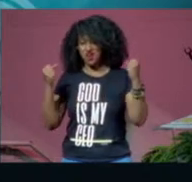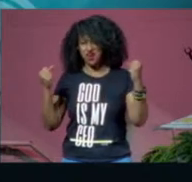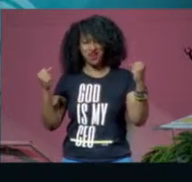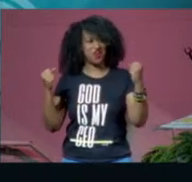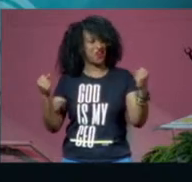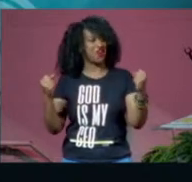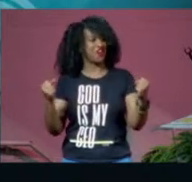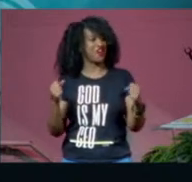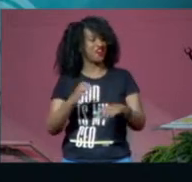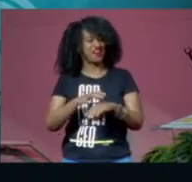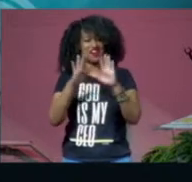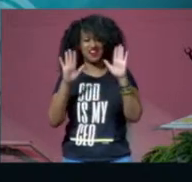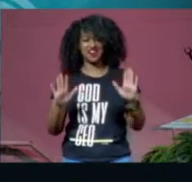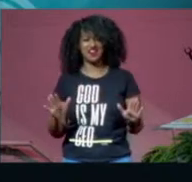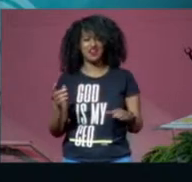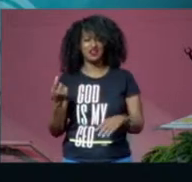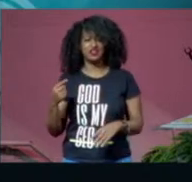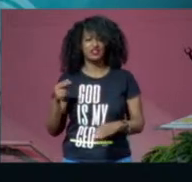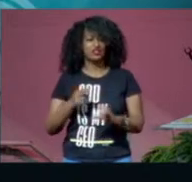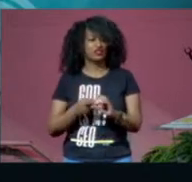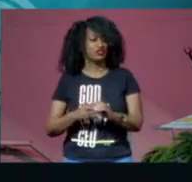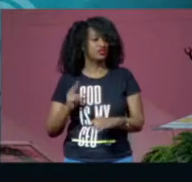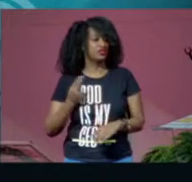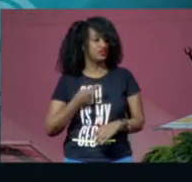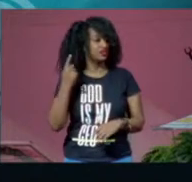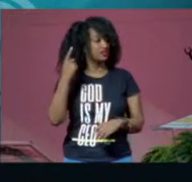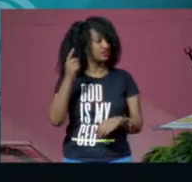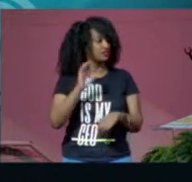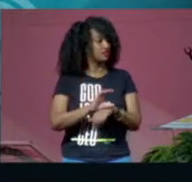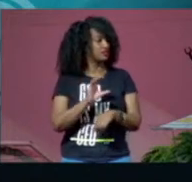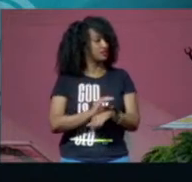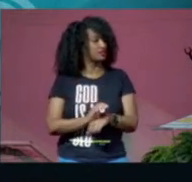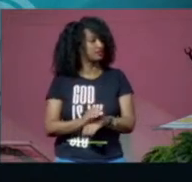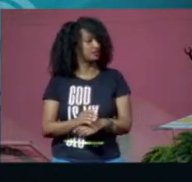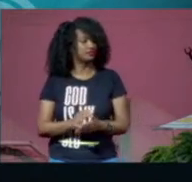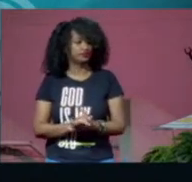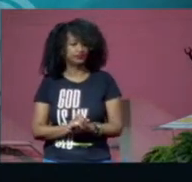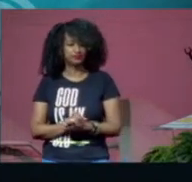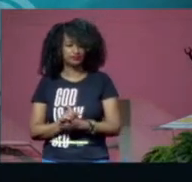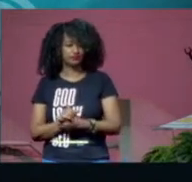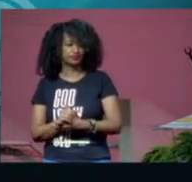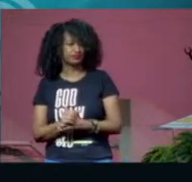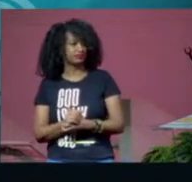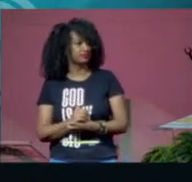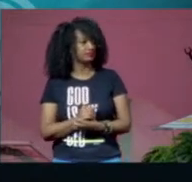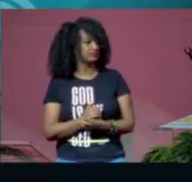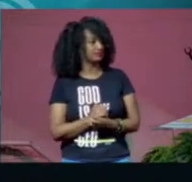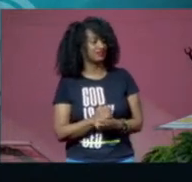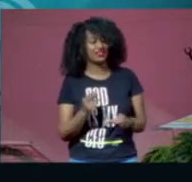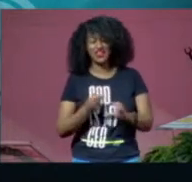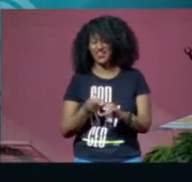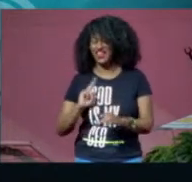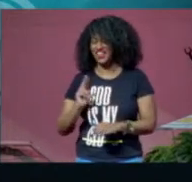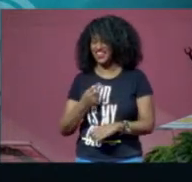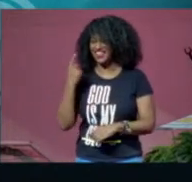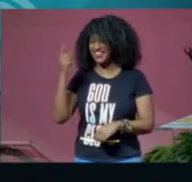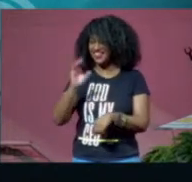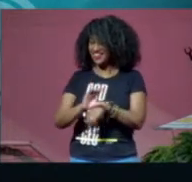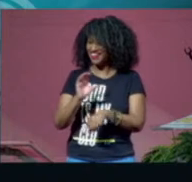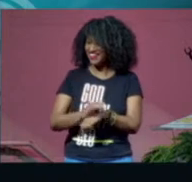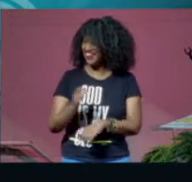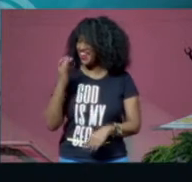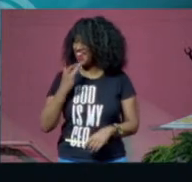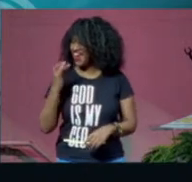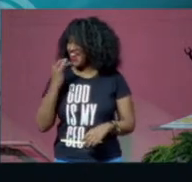didn't get excited. So we're asking you to join us for church in your favorite. I'm going to make the same announcement again at the end, but just go with me. Join us for church in your favorite